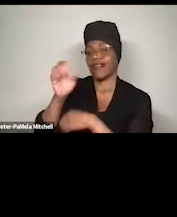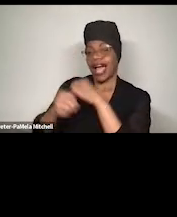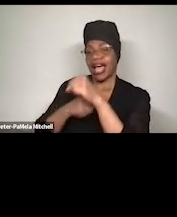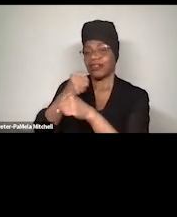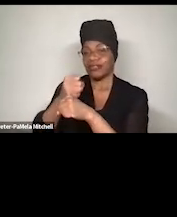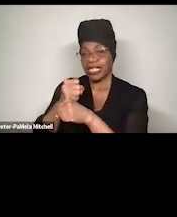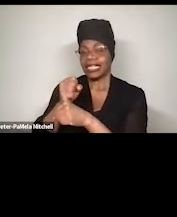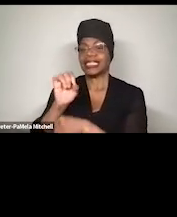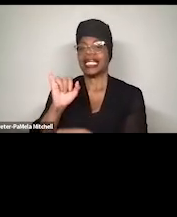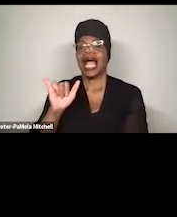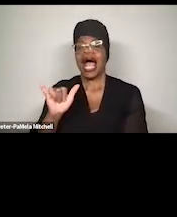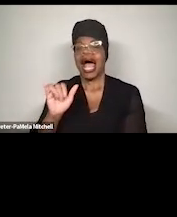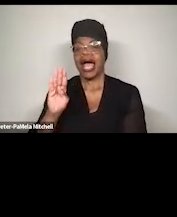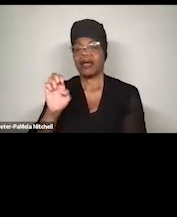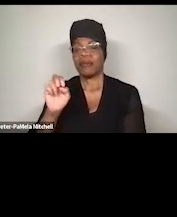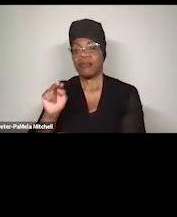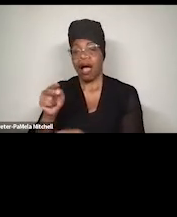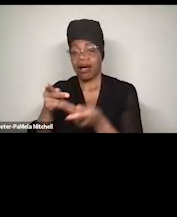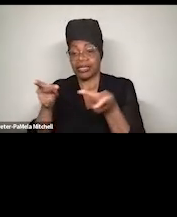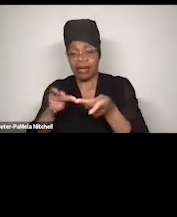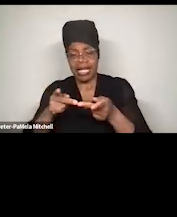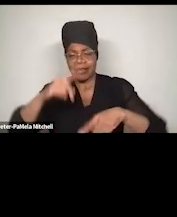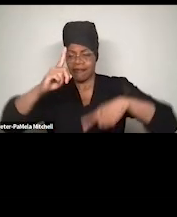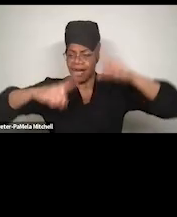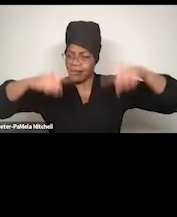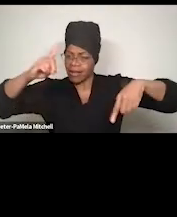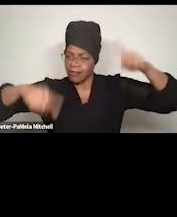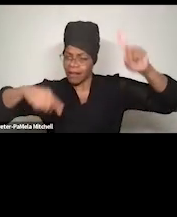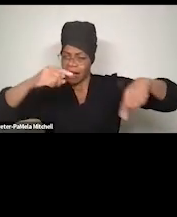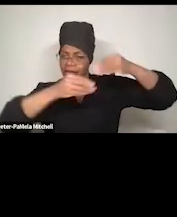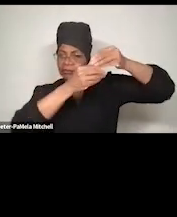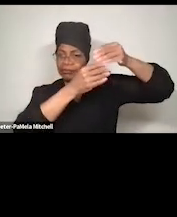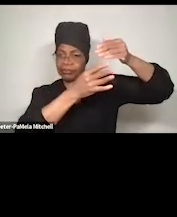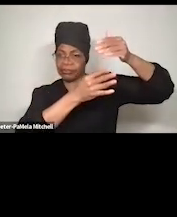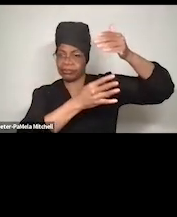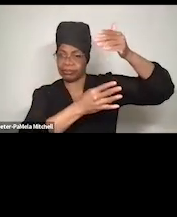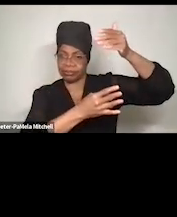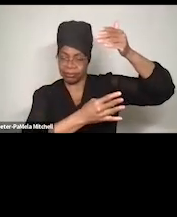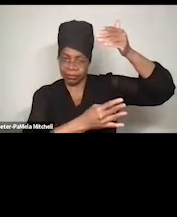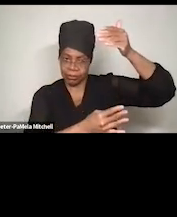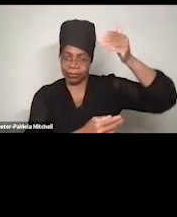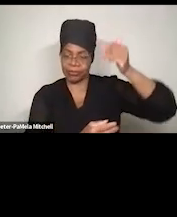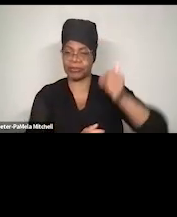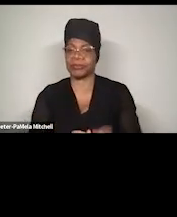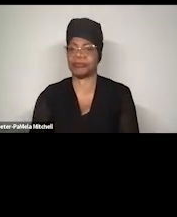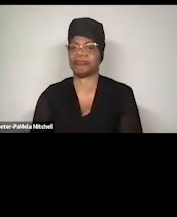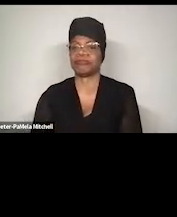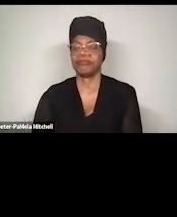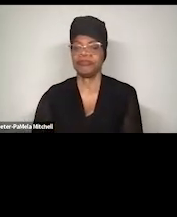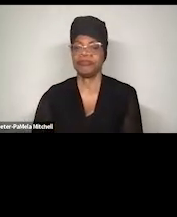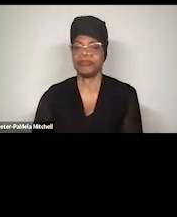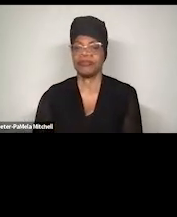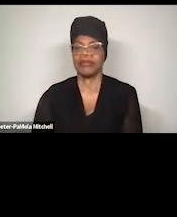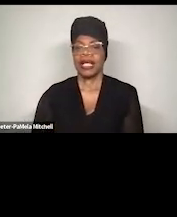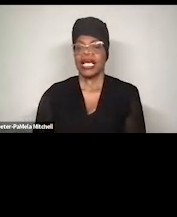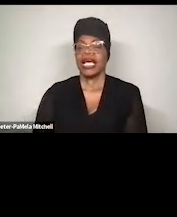Place in various positions, including direct youth care, program development, and implementation and clinical leadership.